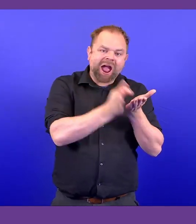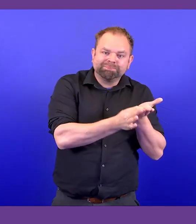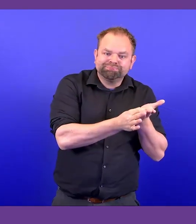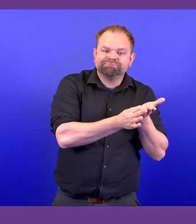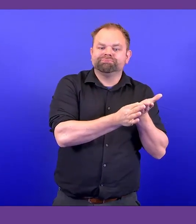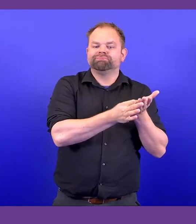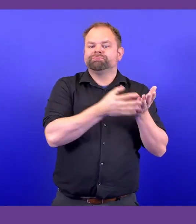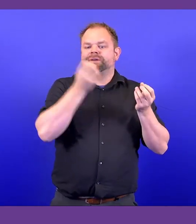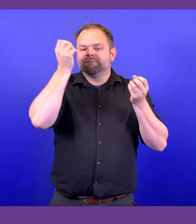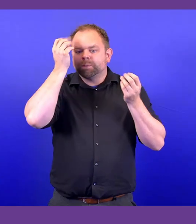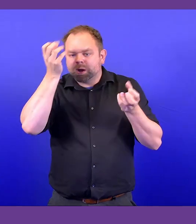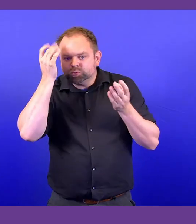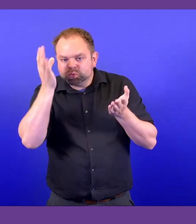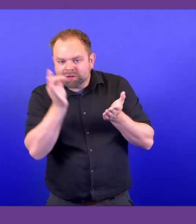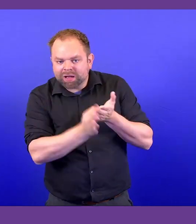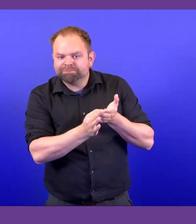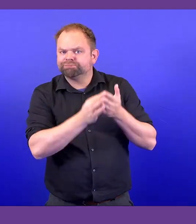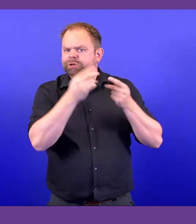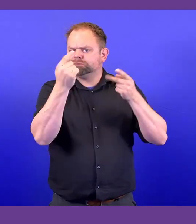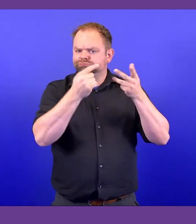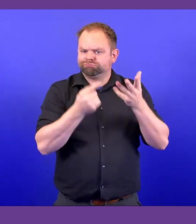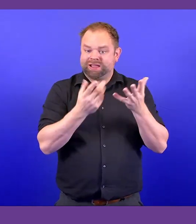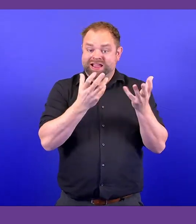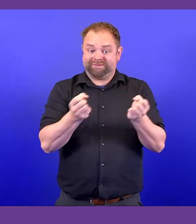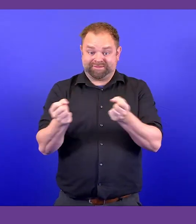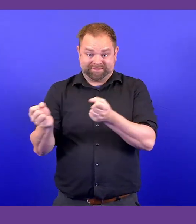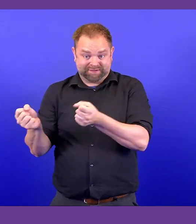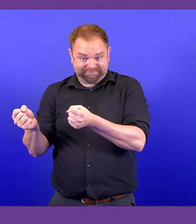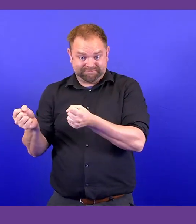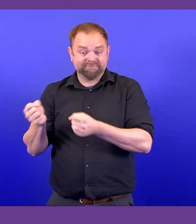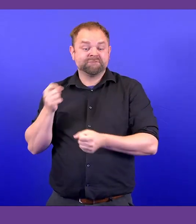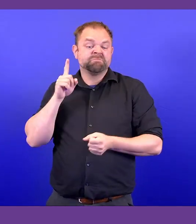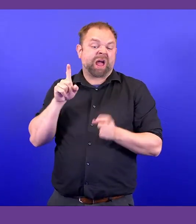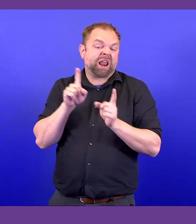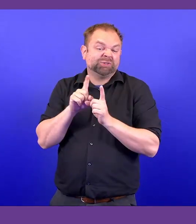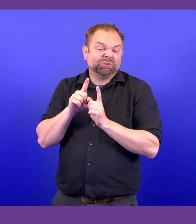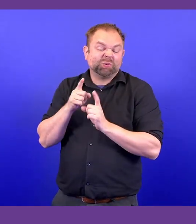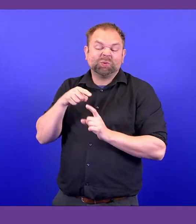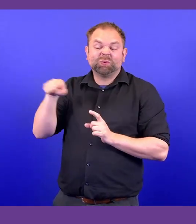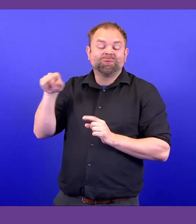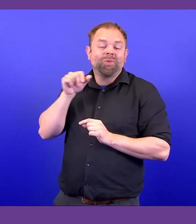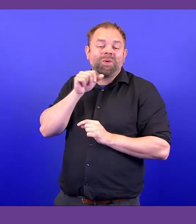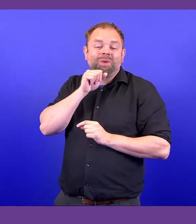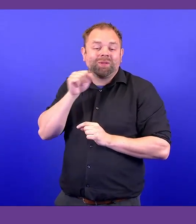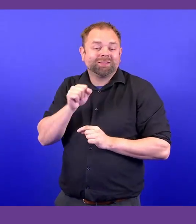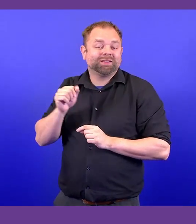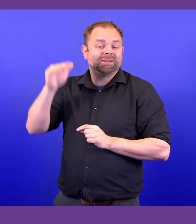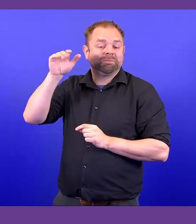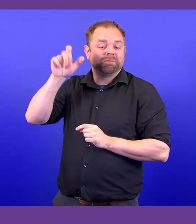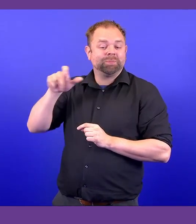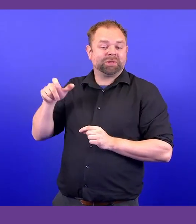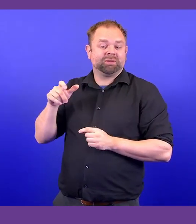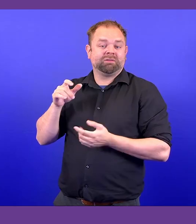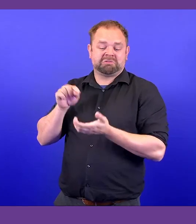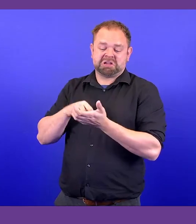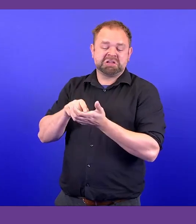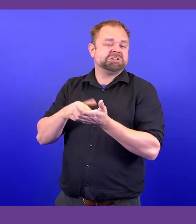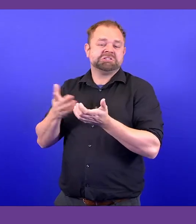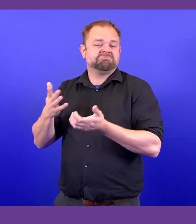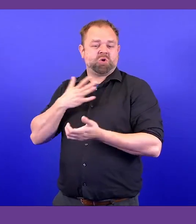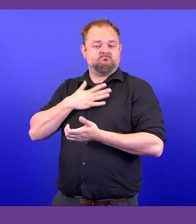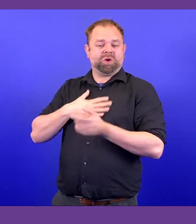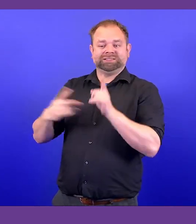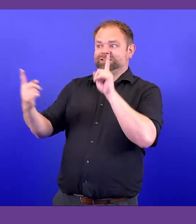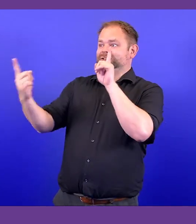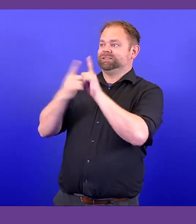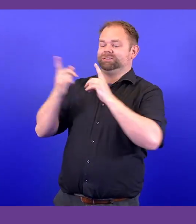in the world telling you that the next train to your station is in 10 minutes, and people still would like to turn to somebody in uniform and